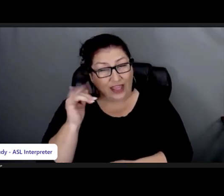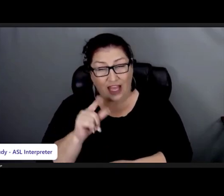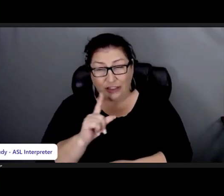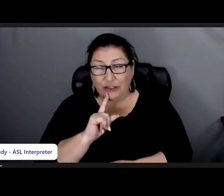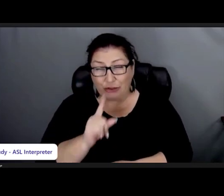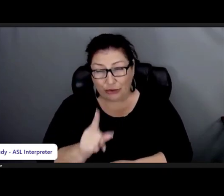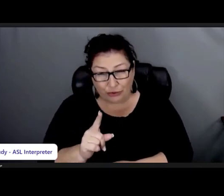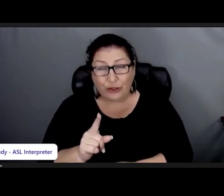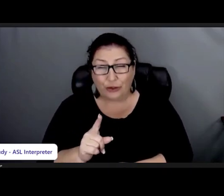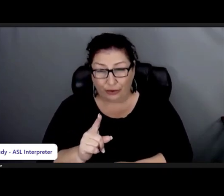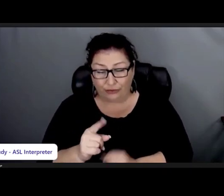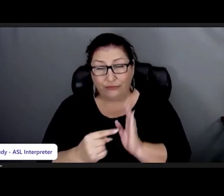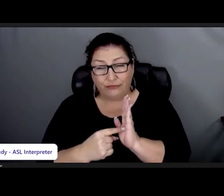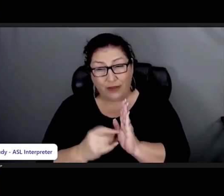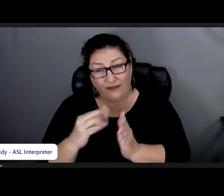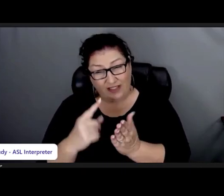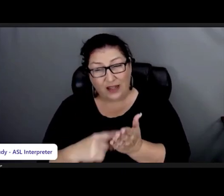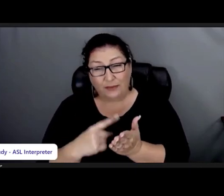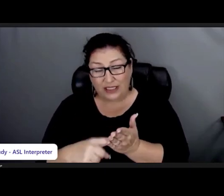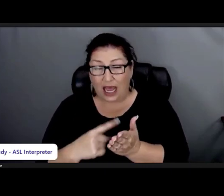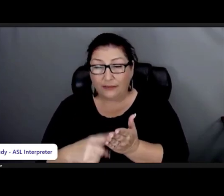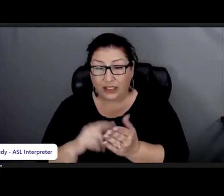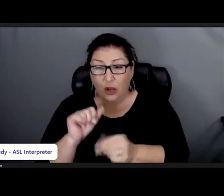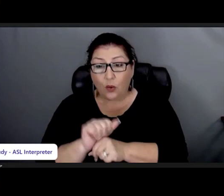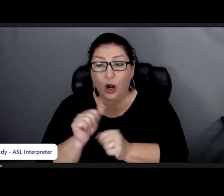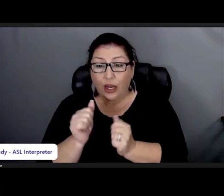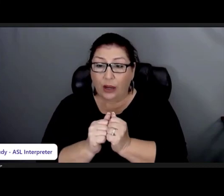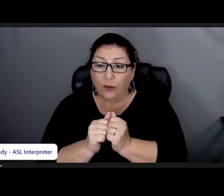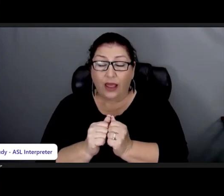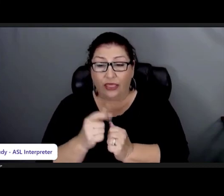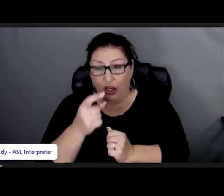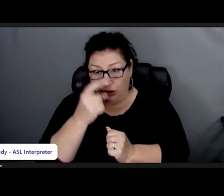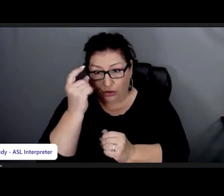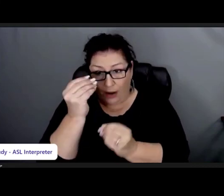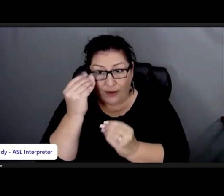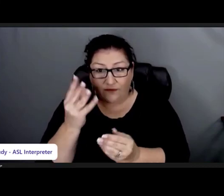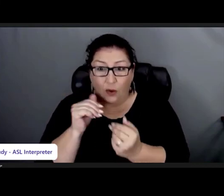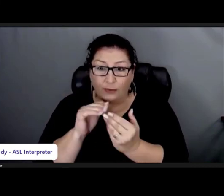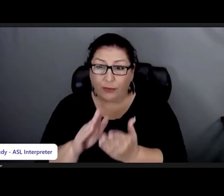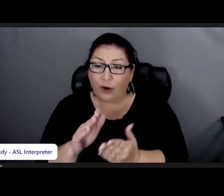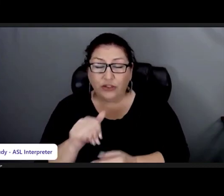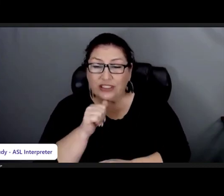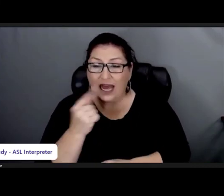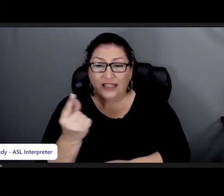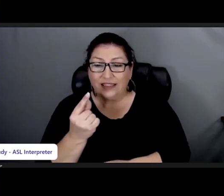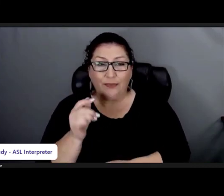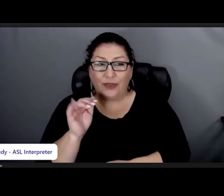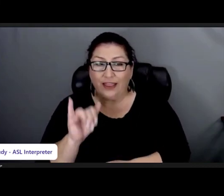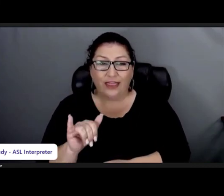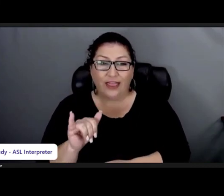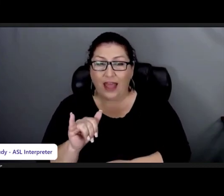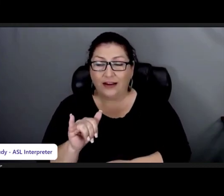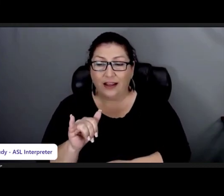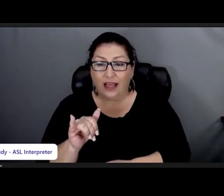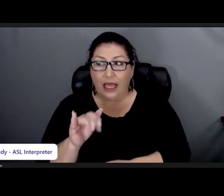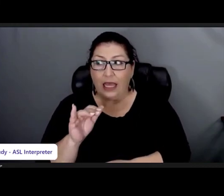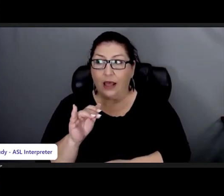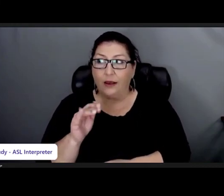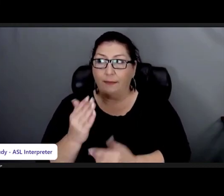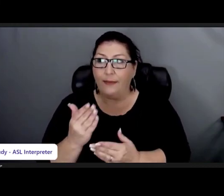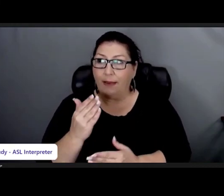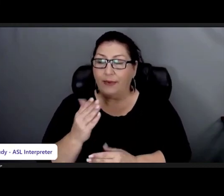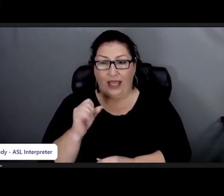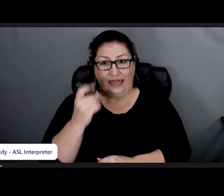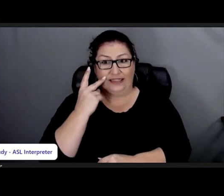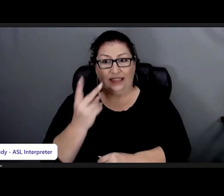resonance of sometimes working with a trauma-informed approach. It's not something that sometimes might be visible. It's